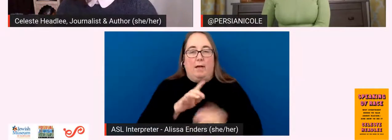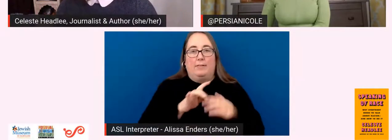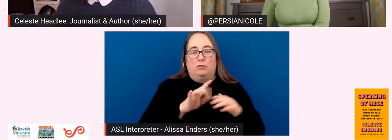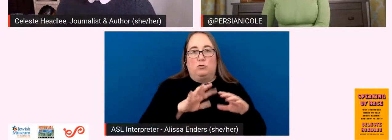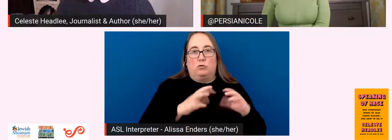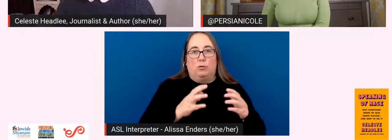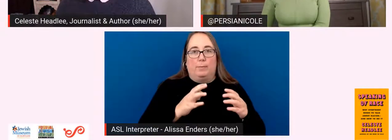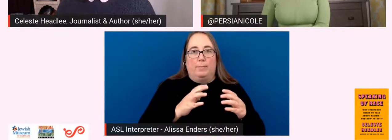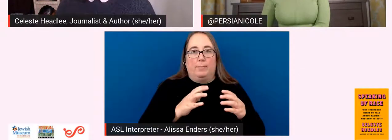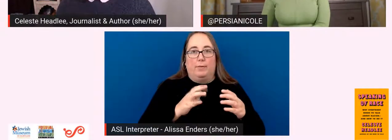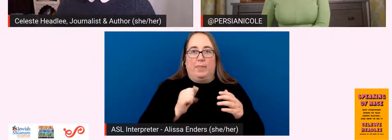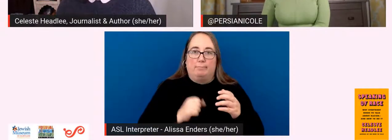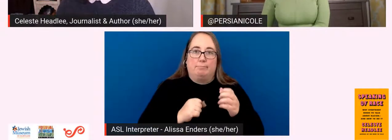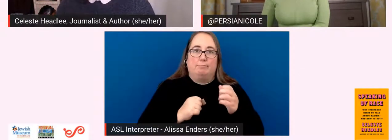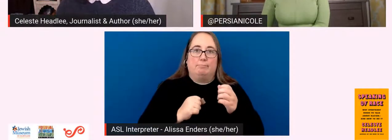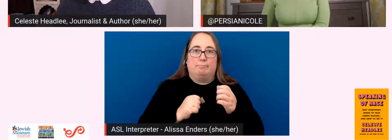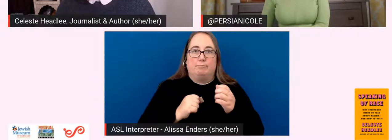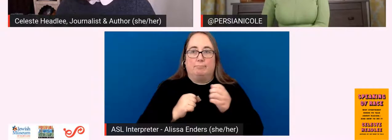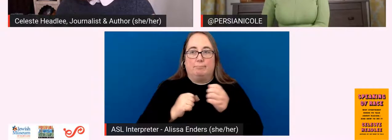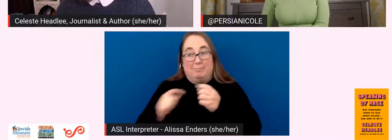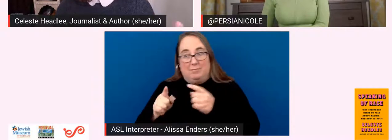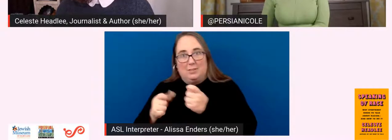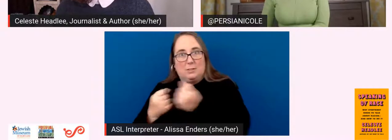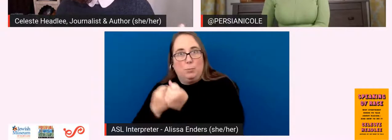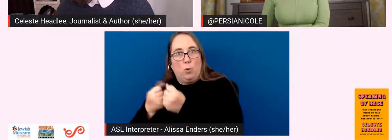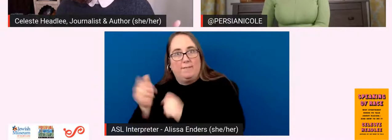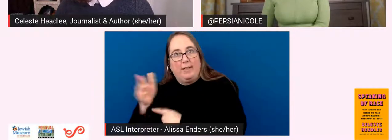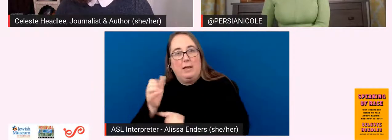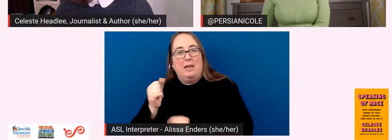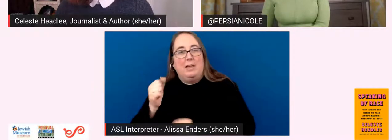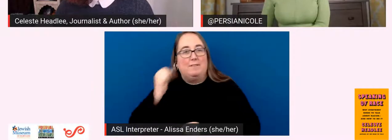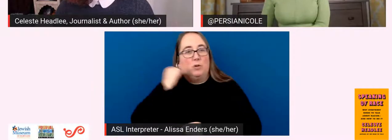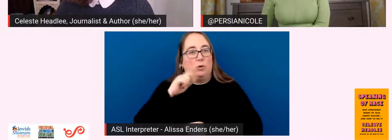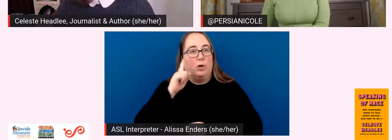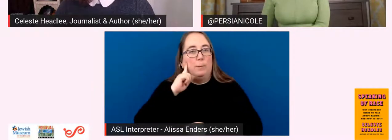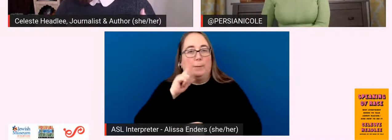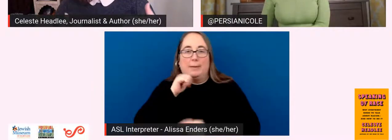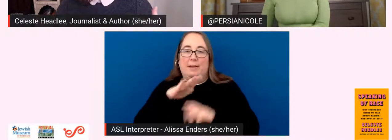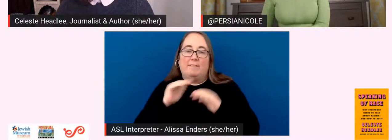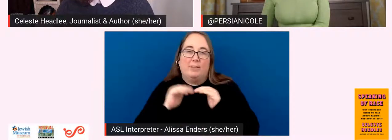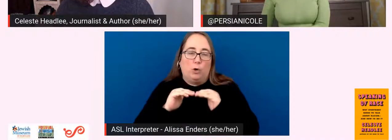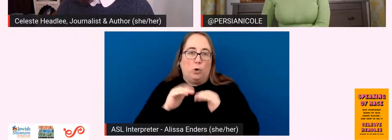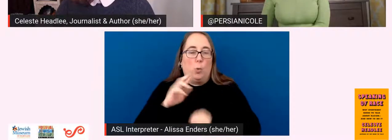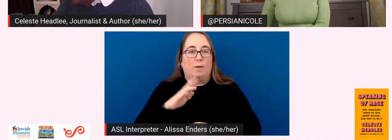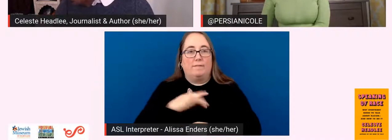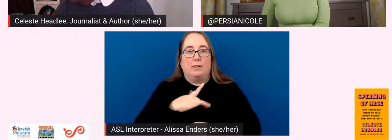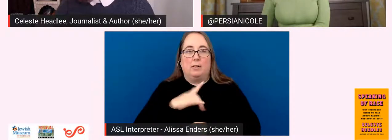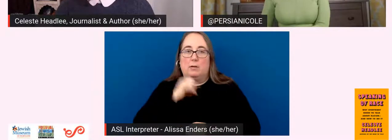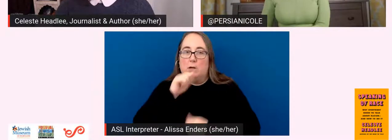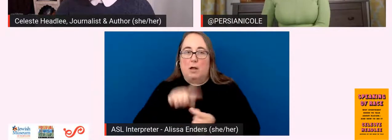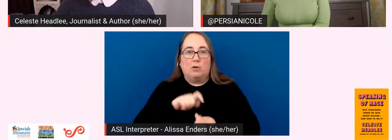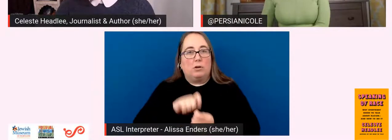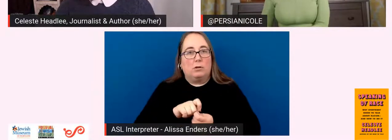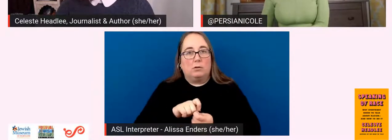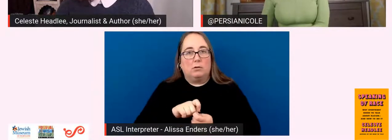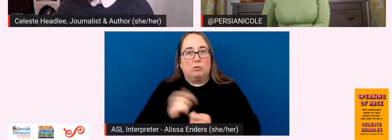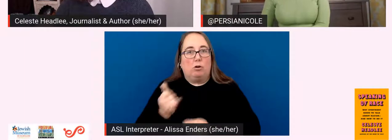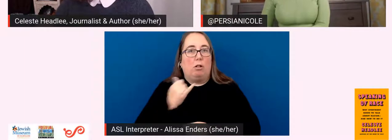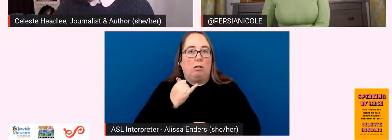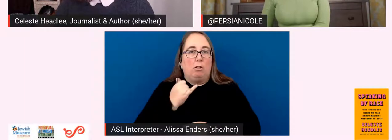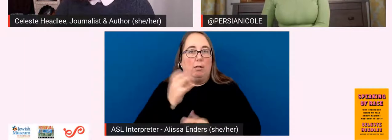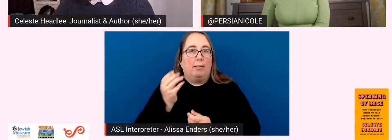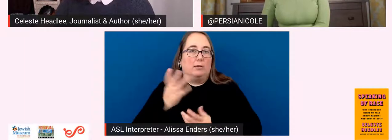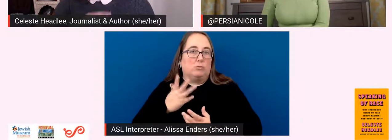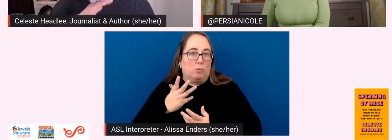that very much support the flying of this flag. And so if you hear me being unfair or if you hear me being inaccurate, call us. Let us